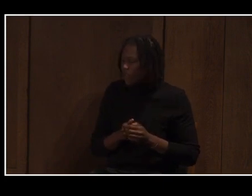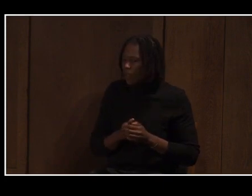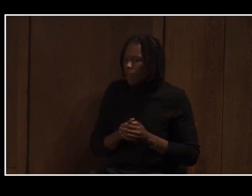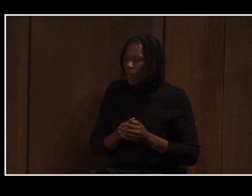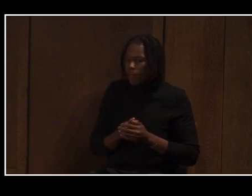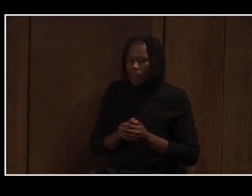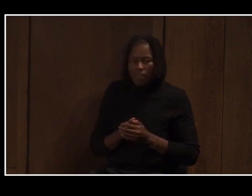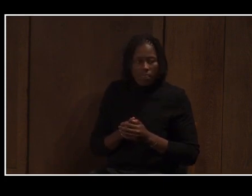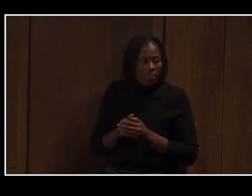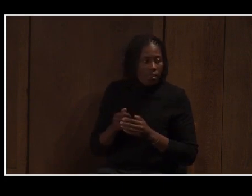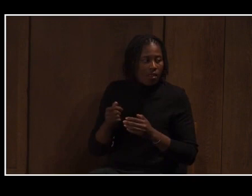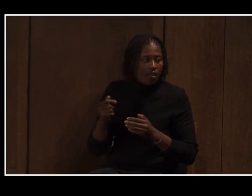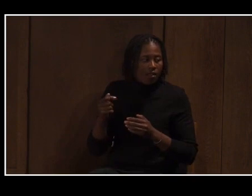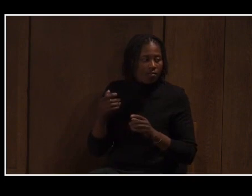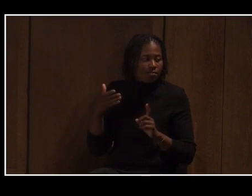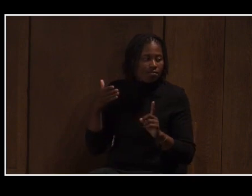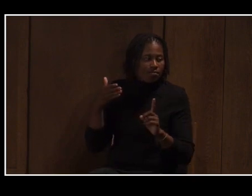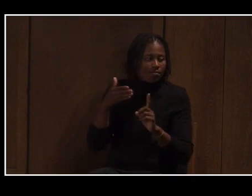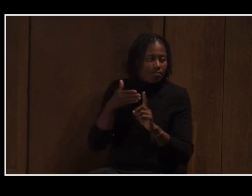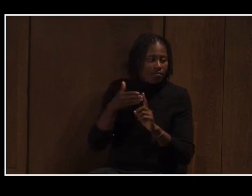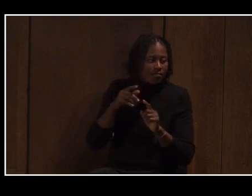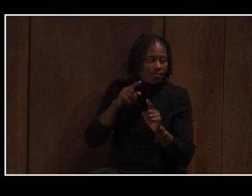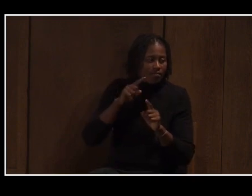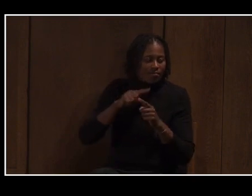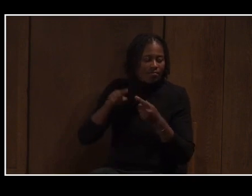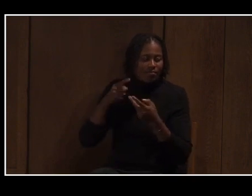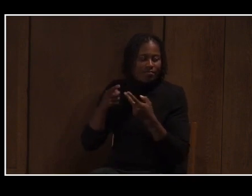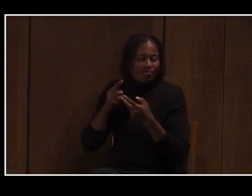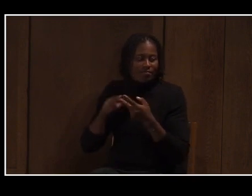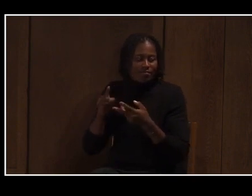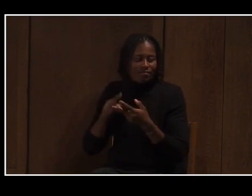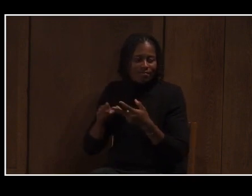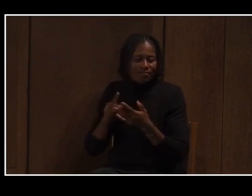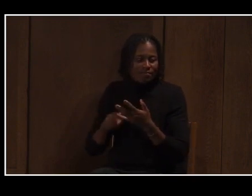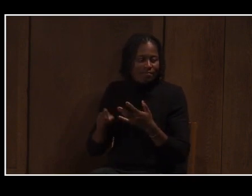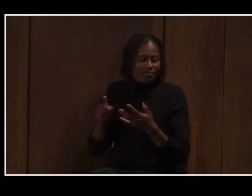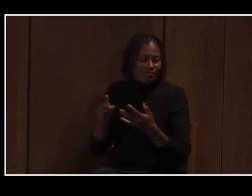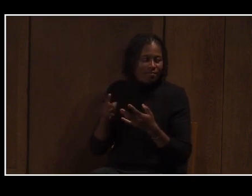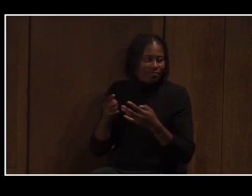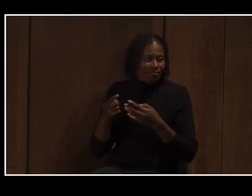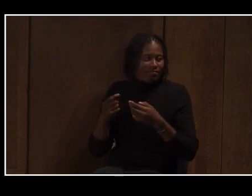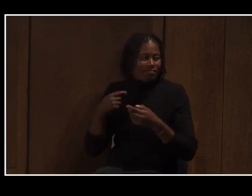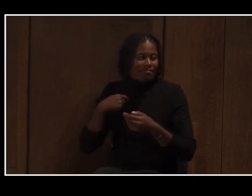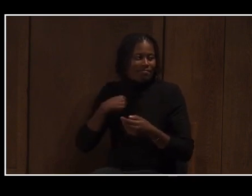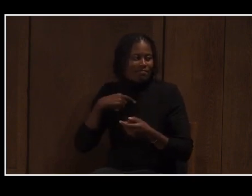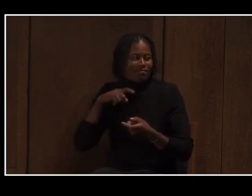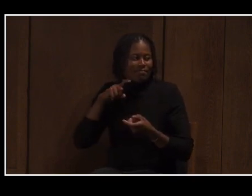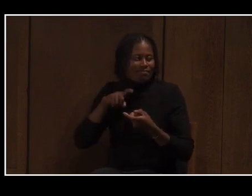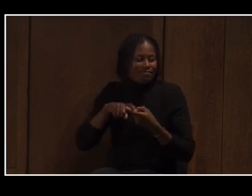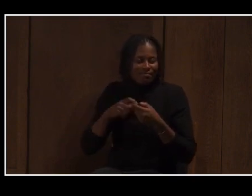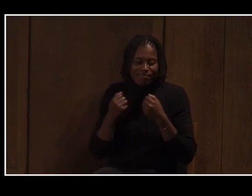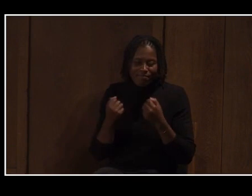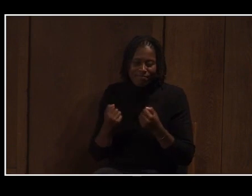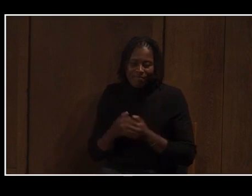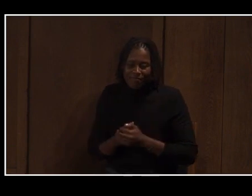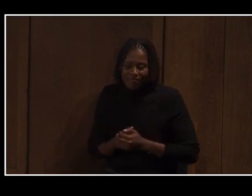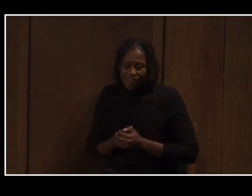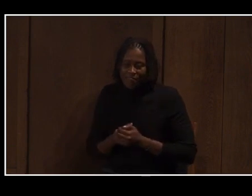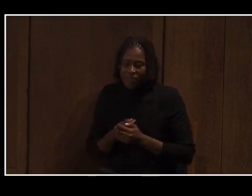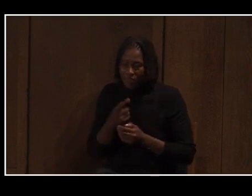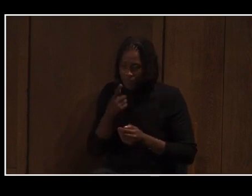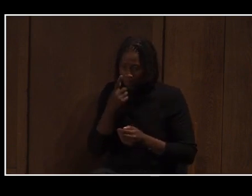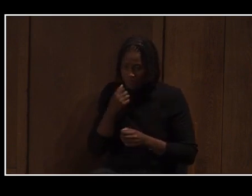activity with people who are stubborn like myself isn't easy at all. So the idea that we can make things possible